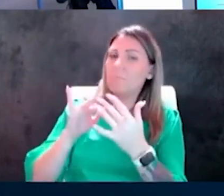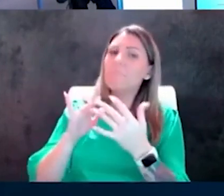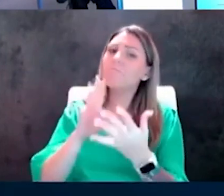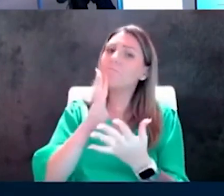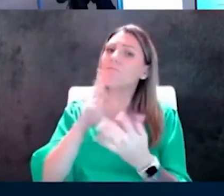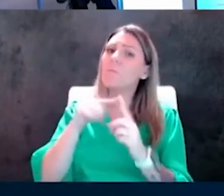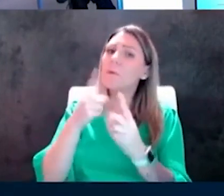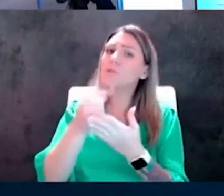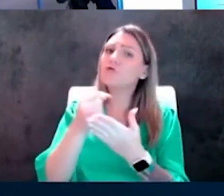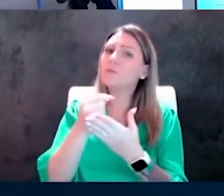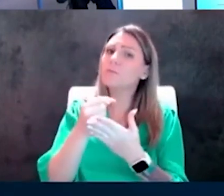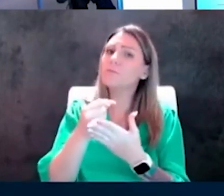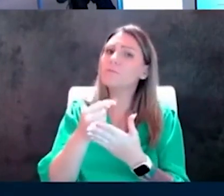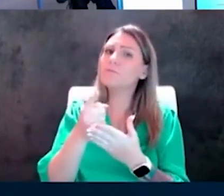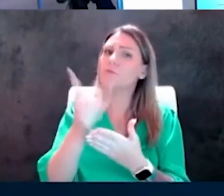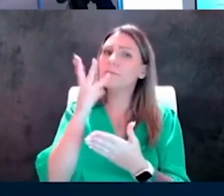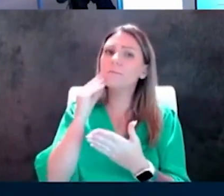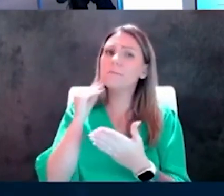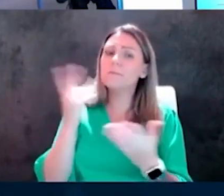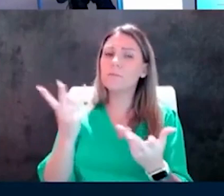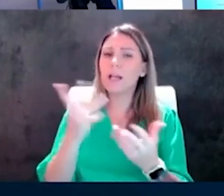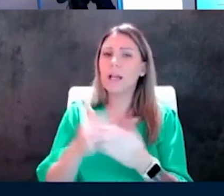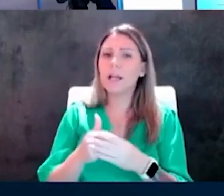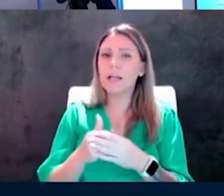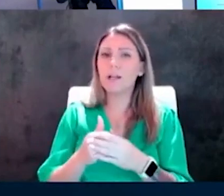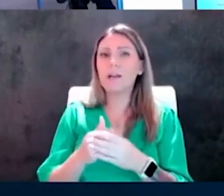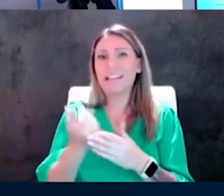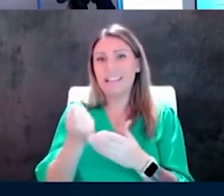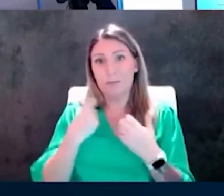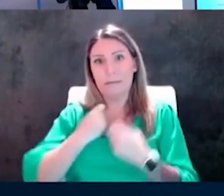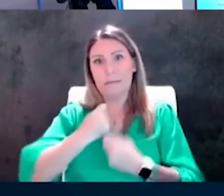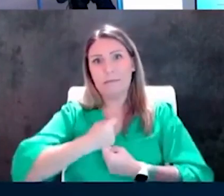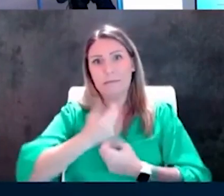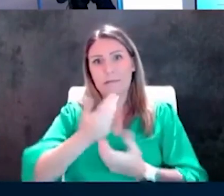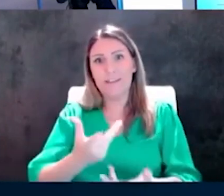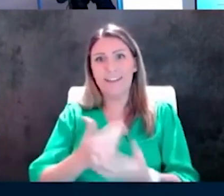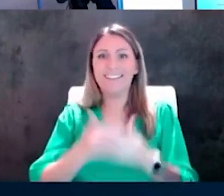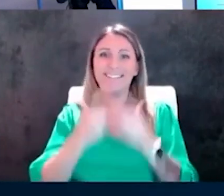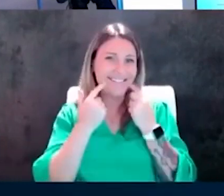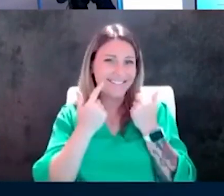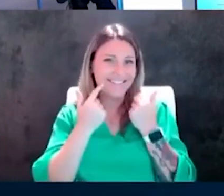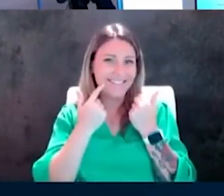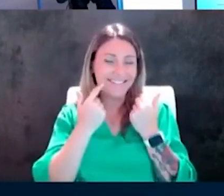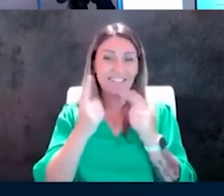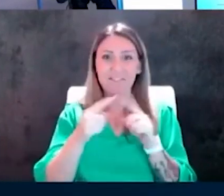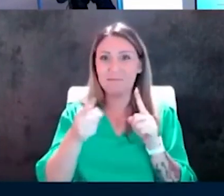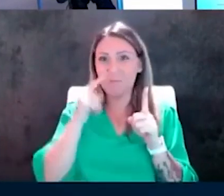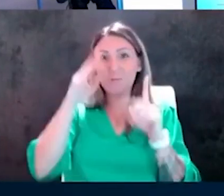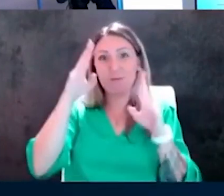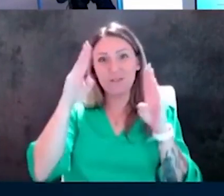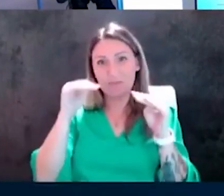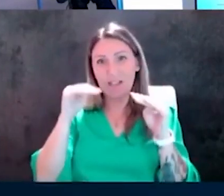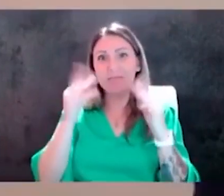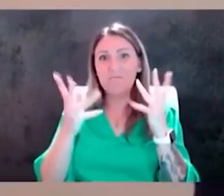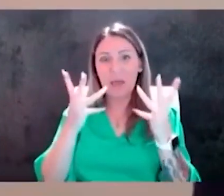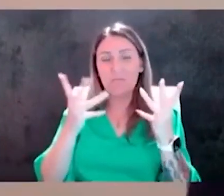underwent, and I bet it was a little exhausting, but I think you expected that may be the way to beat the symptoms.